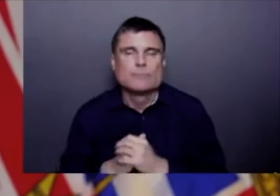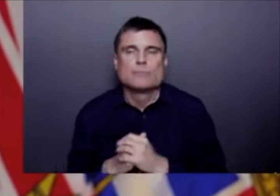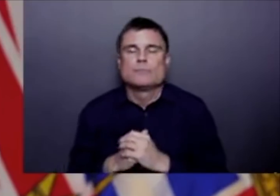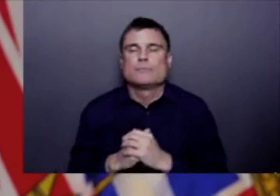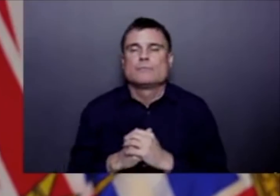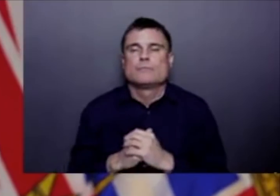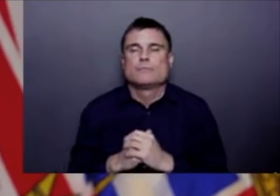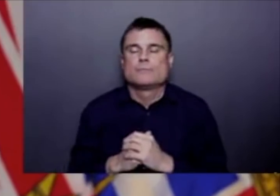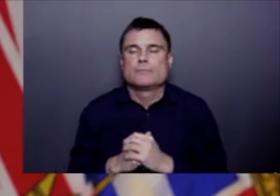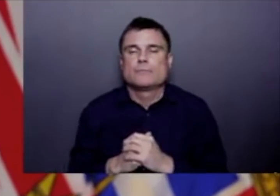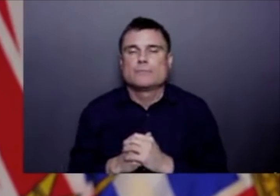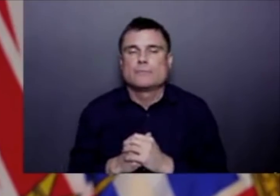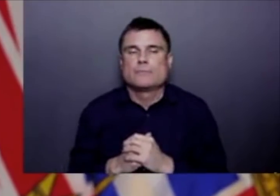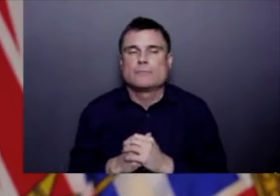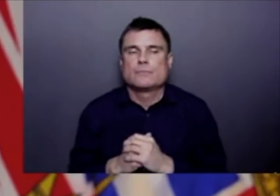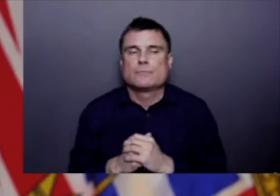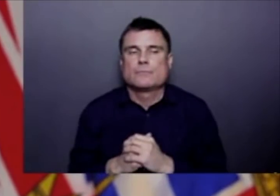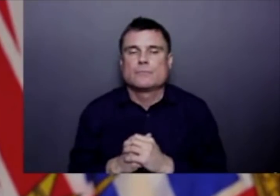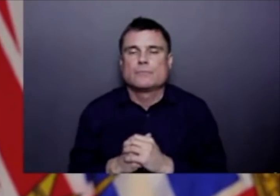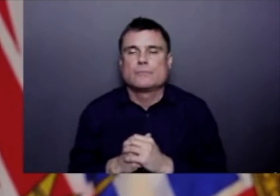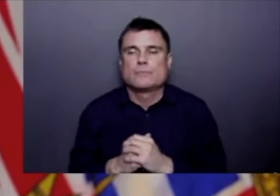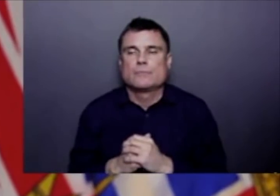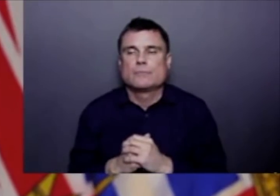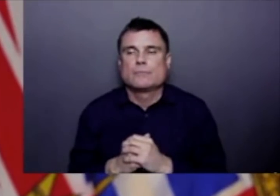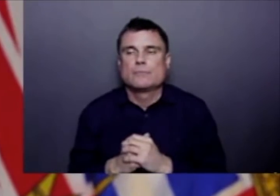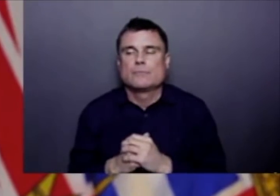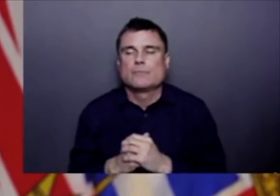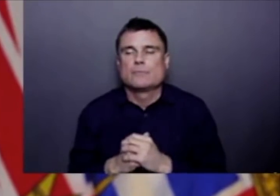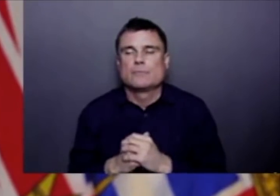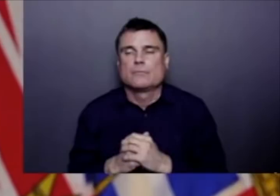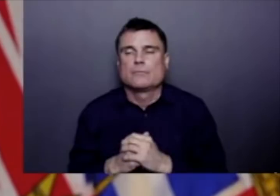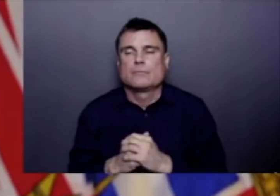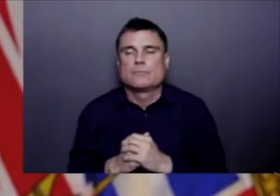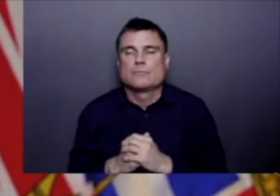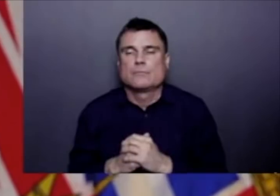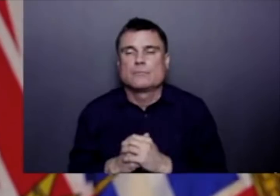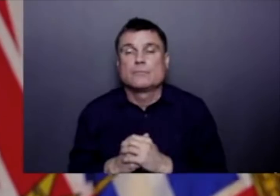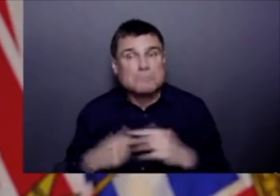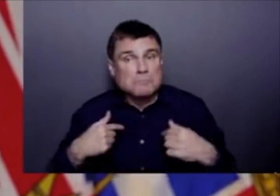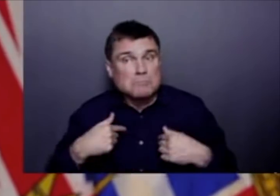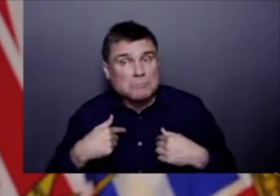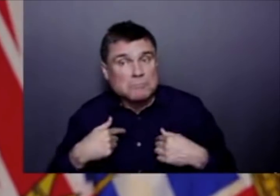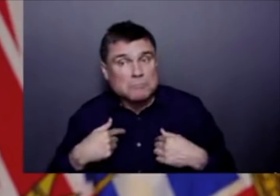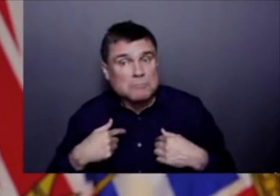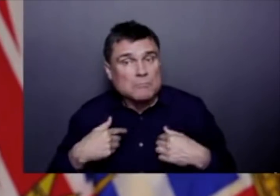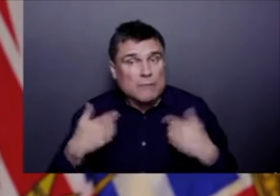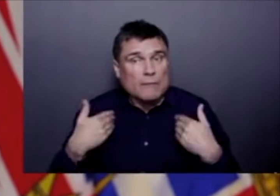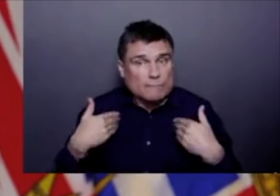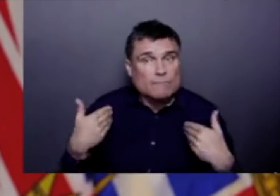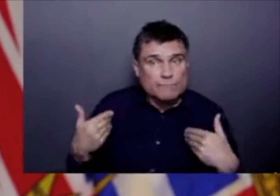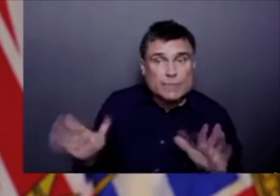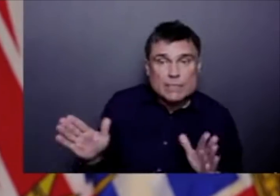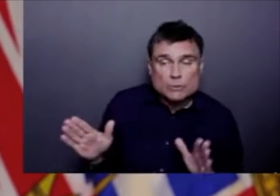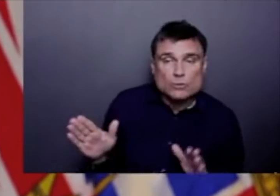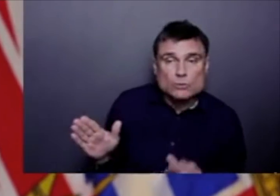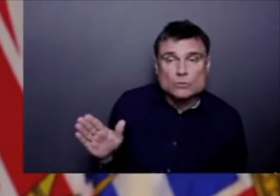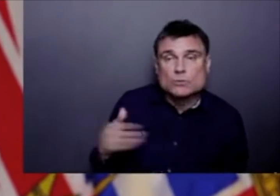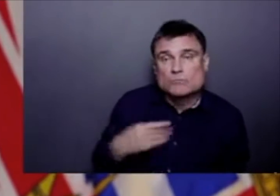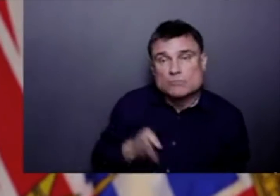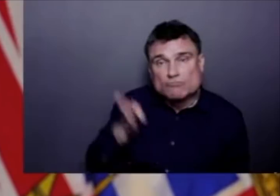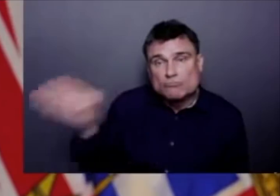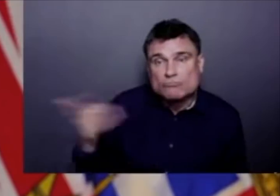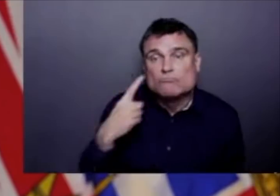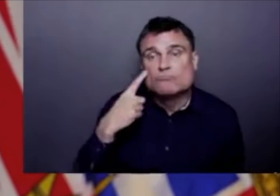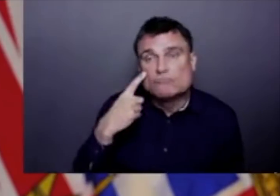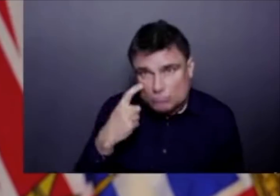both clinics, two of the clinics so far, it takes time to train immunizers about how